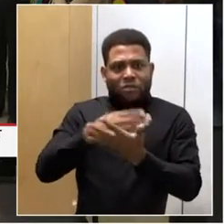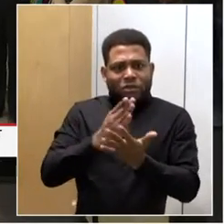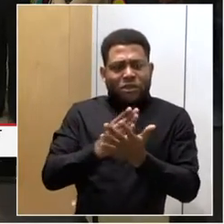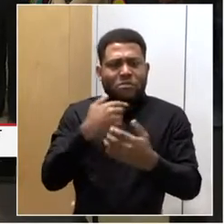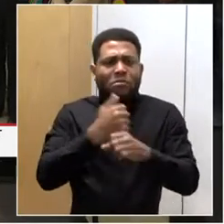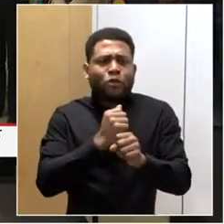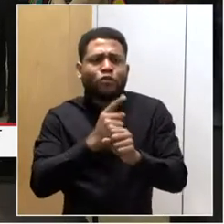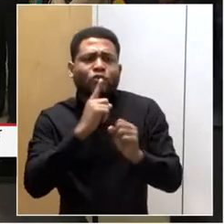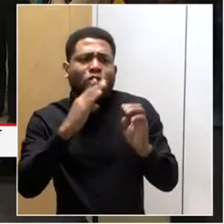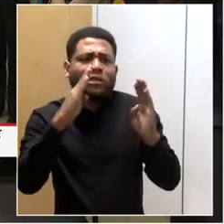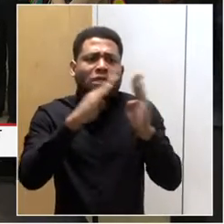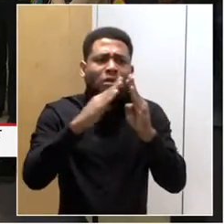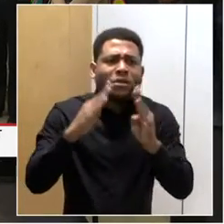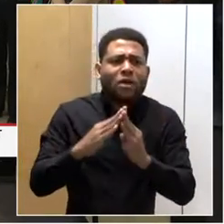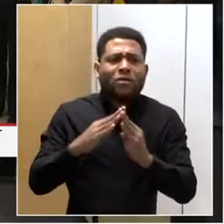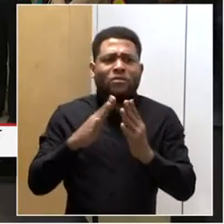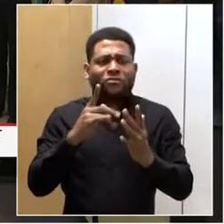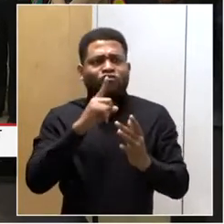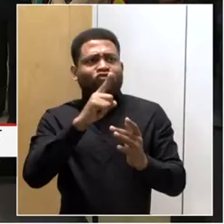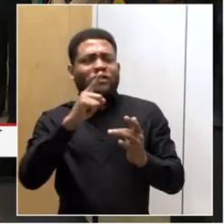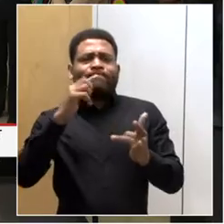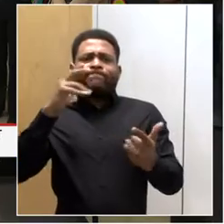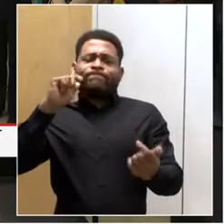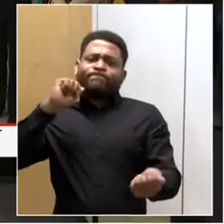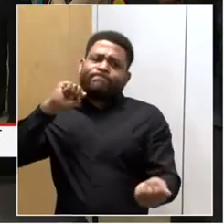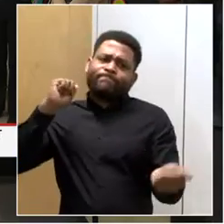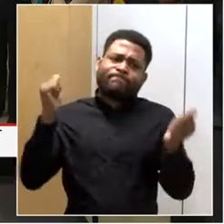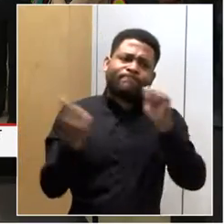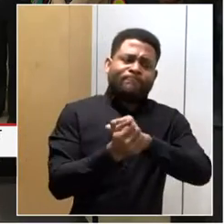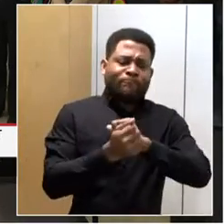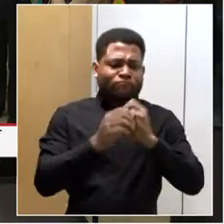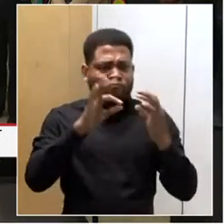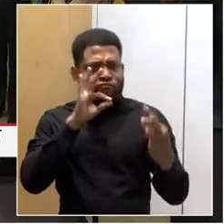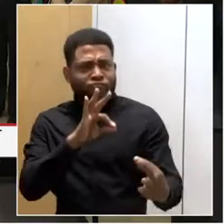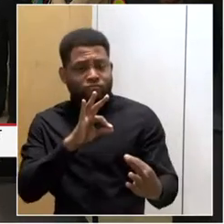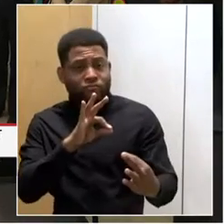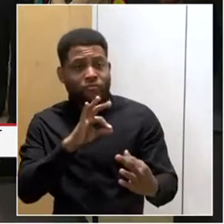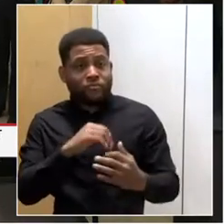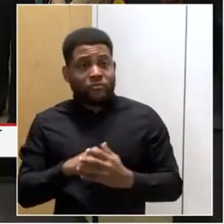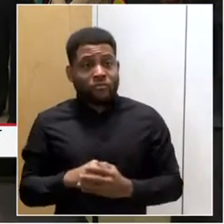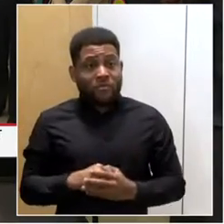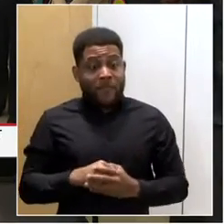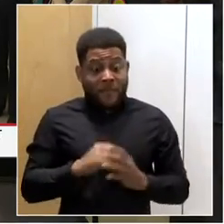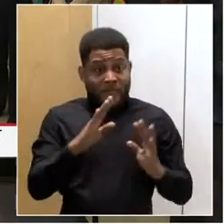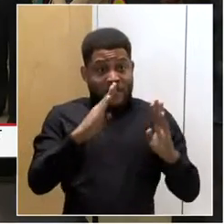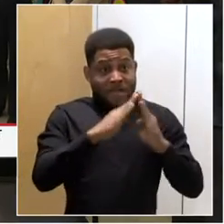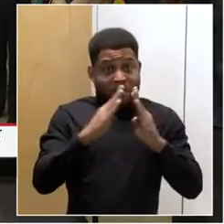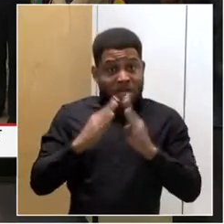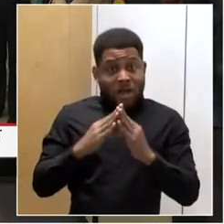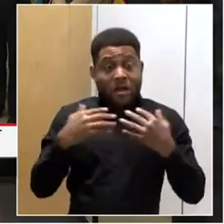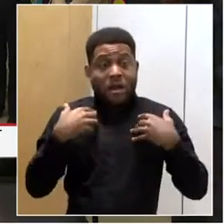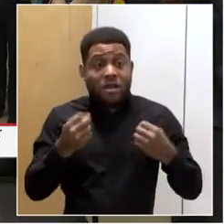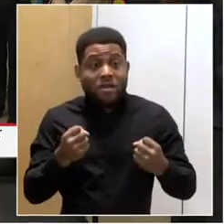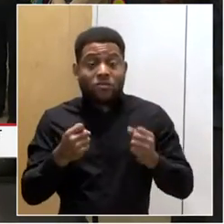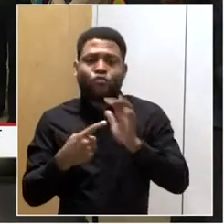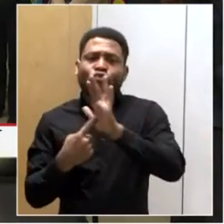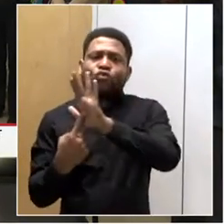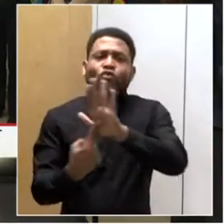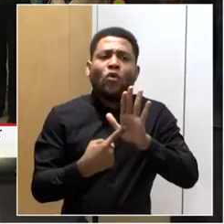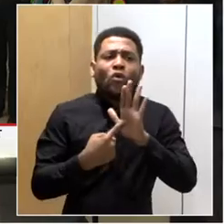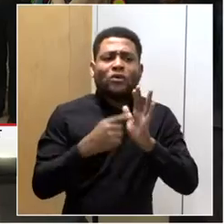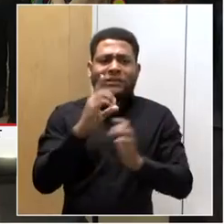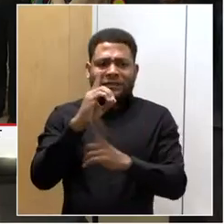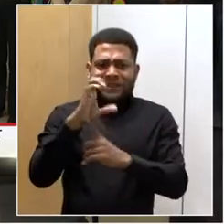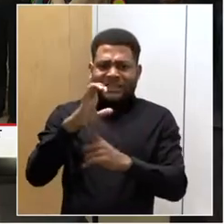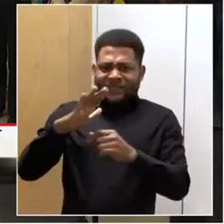be transformed and reimagined. And the health of downtown is the health of the whole city. We have to remember that. The health of